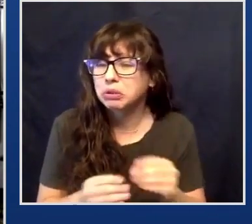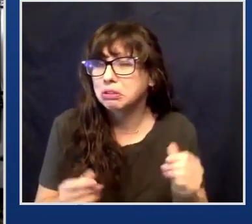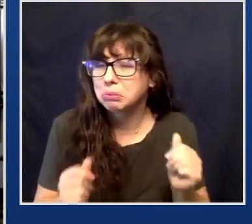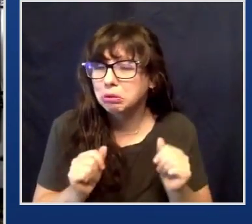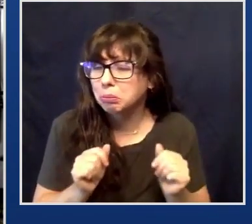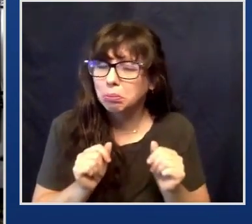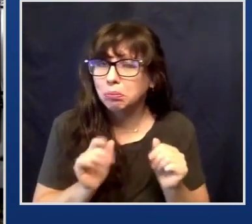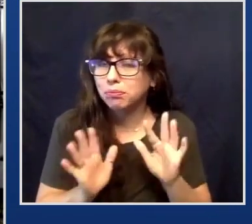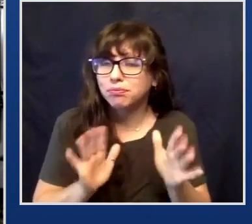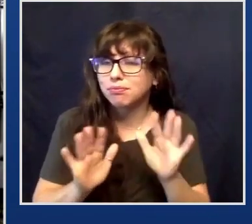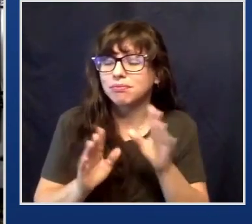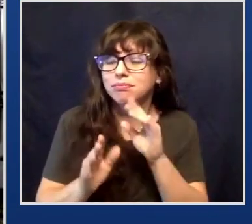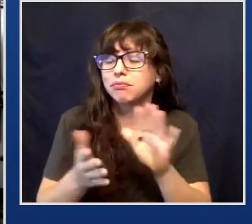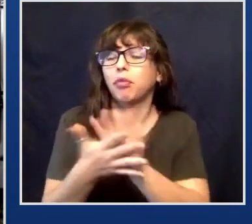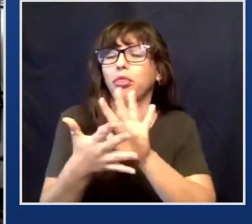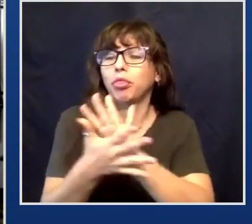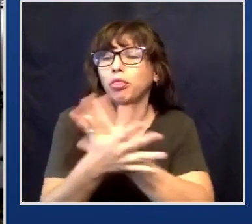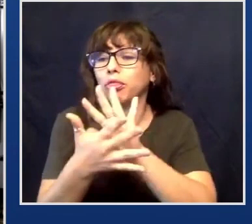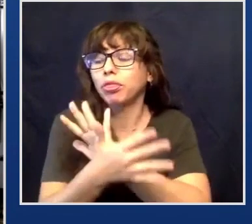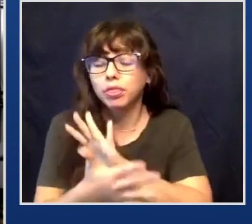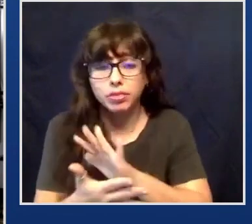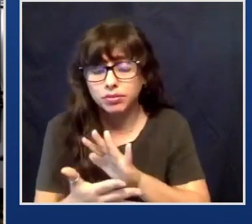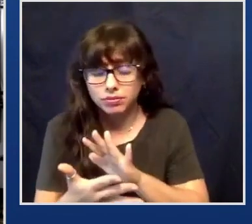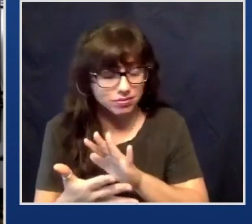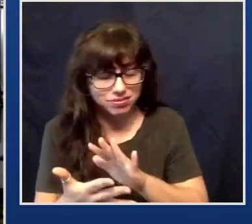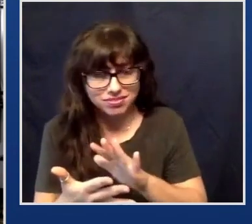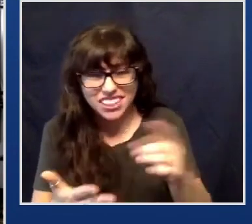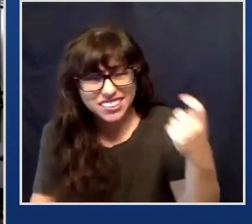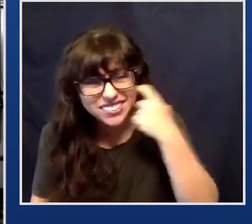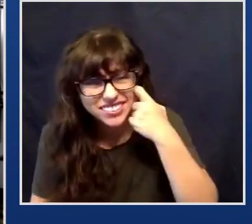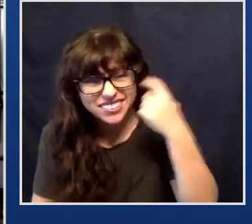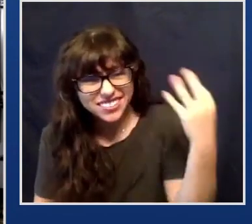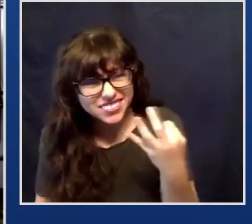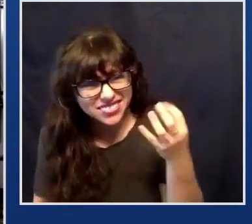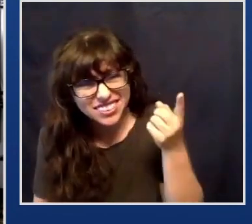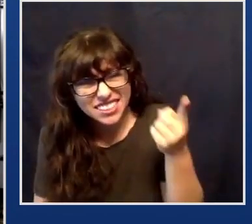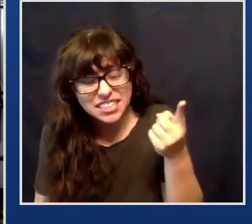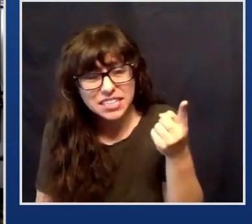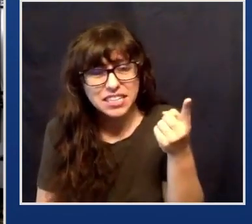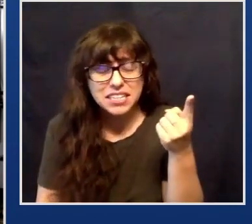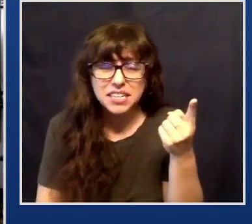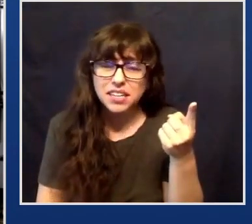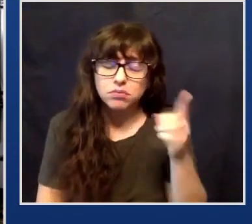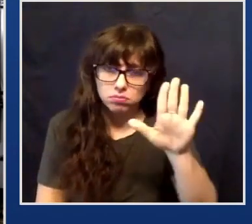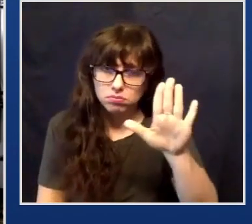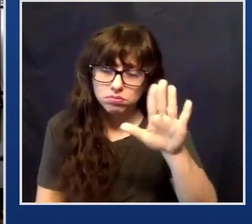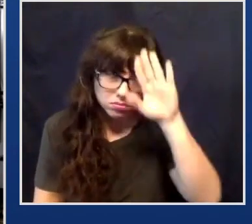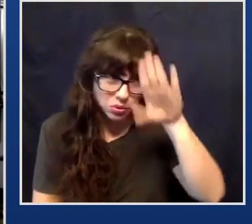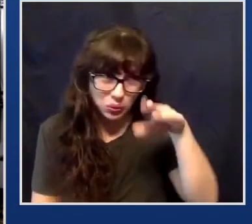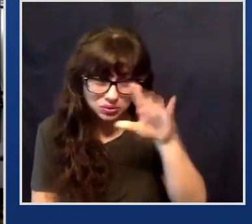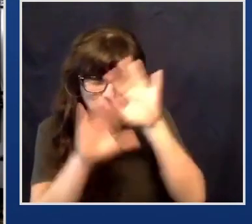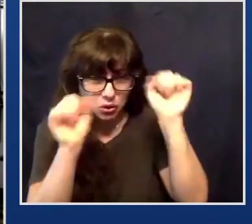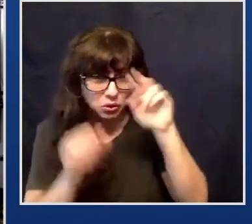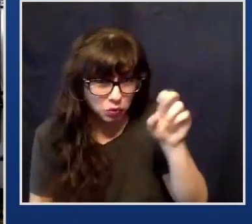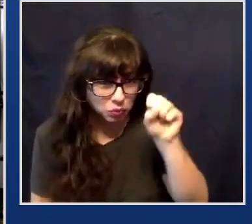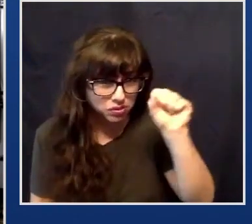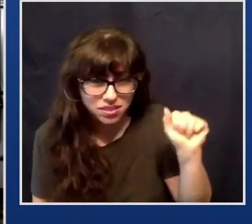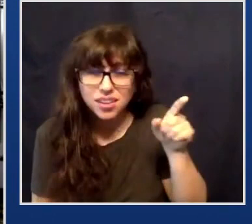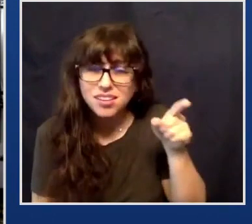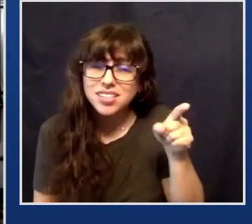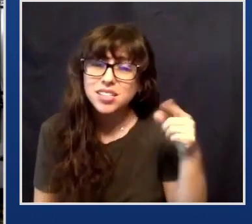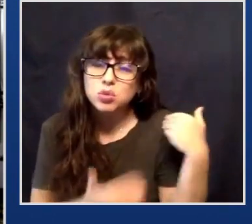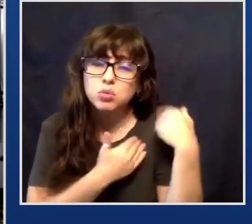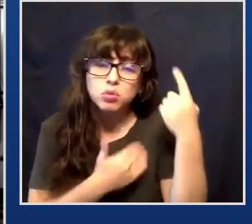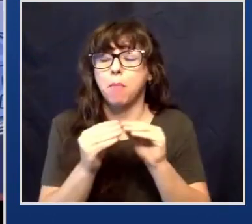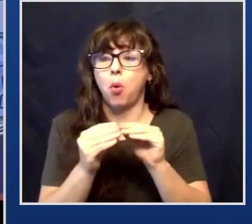just Friday, he had the gall. Think of this now. The President of the United States of America was responsible for so